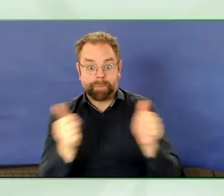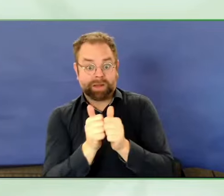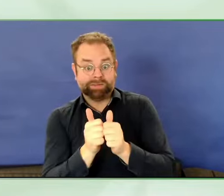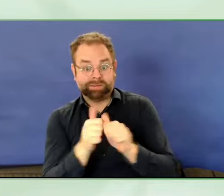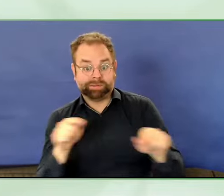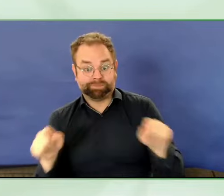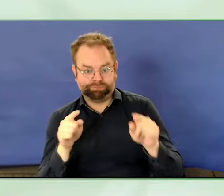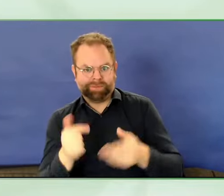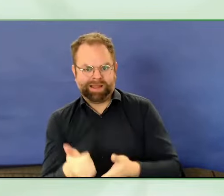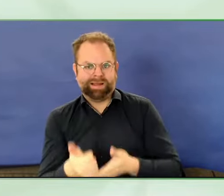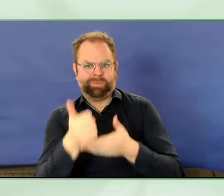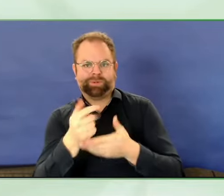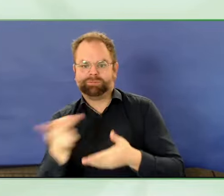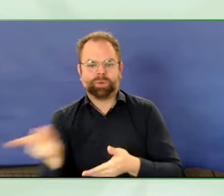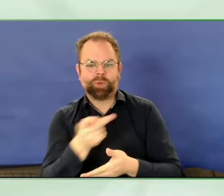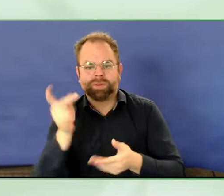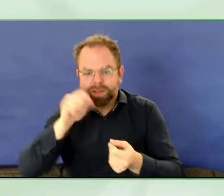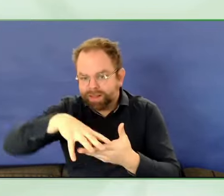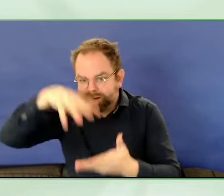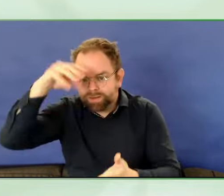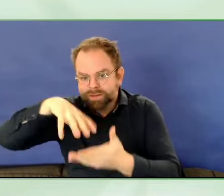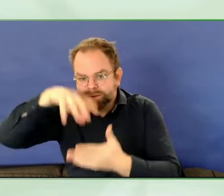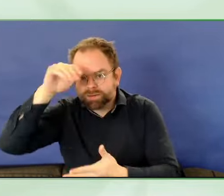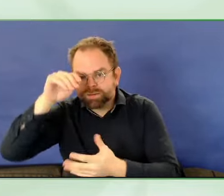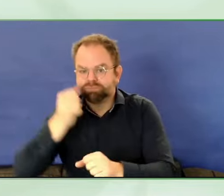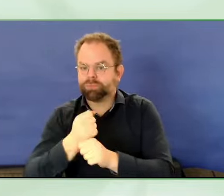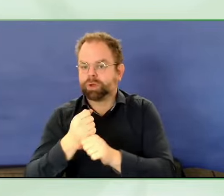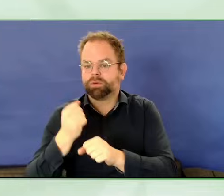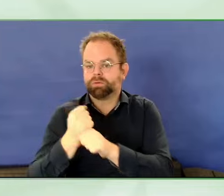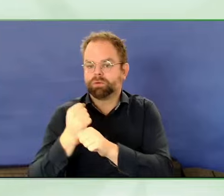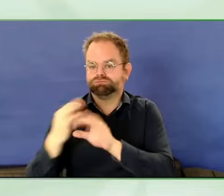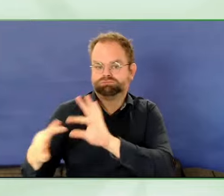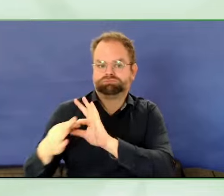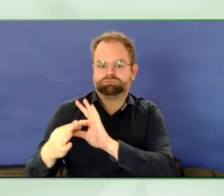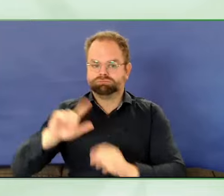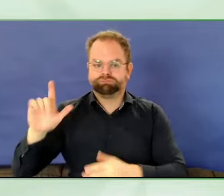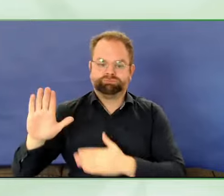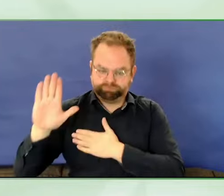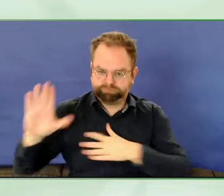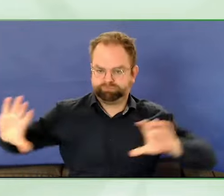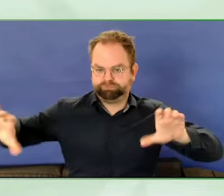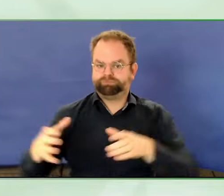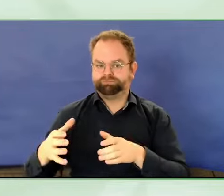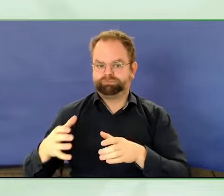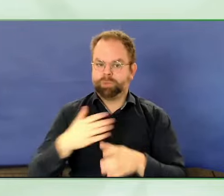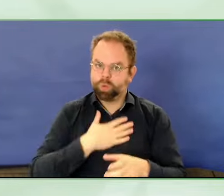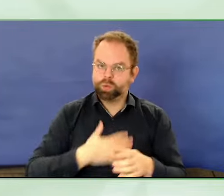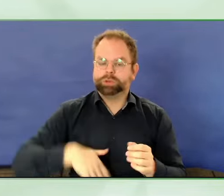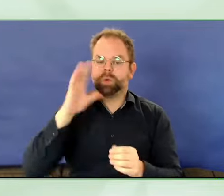a change. How did you find each other? What's the story behind that? So,